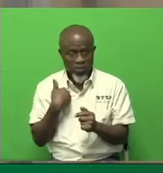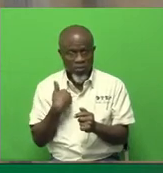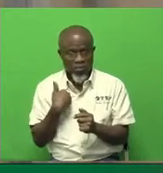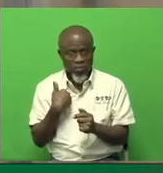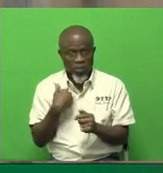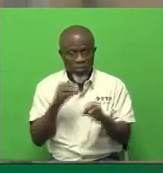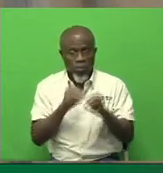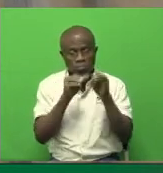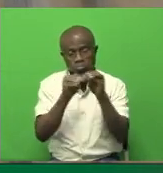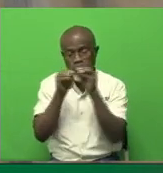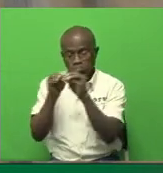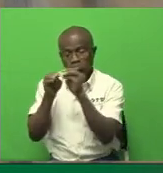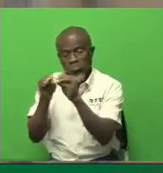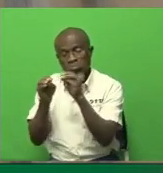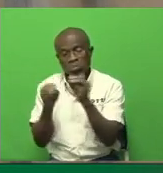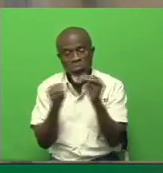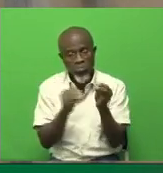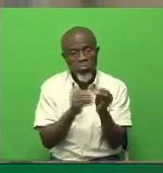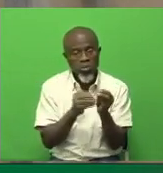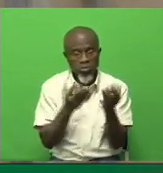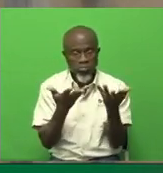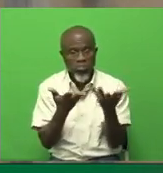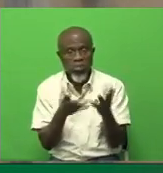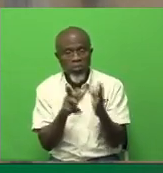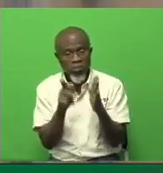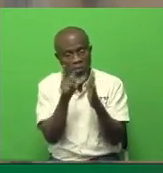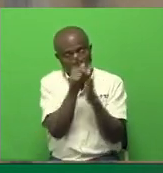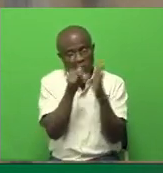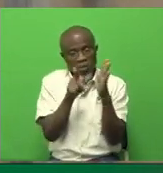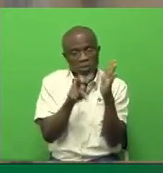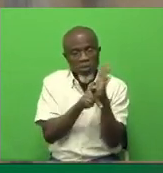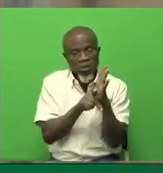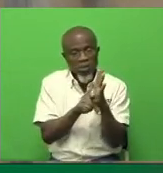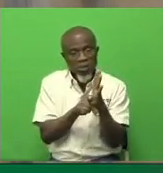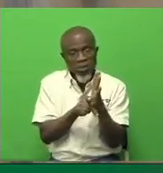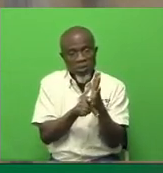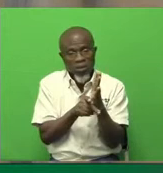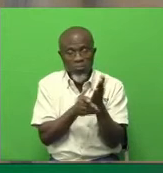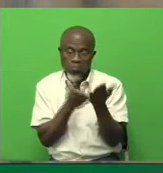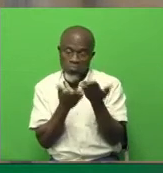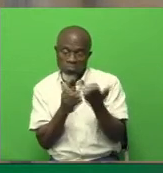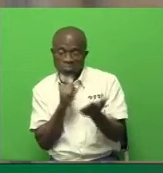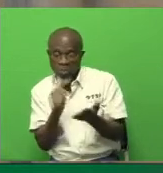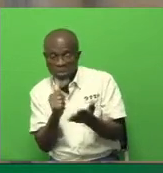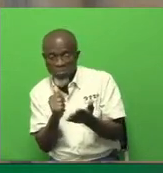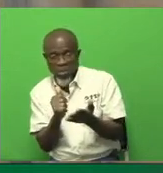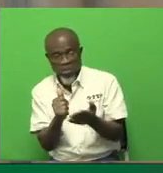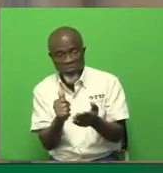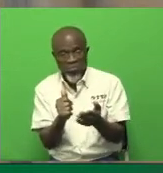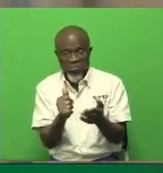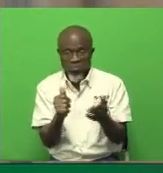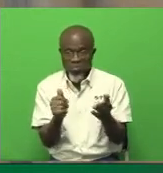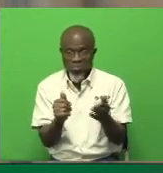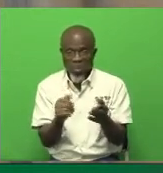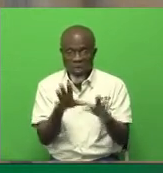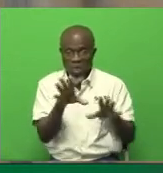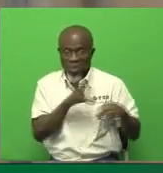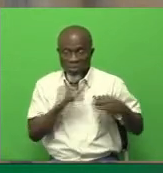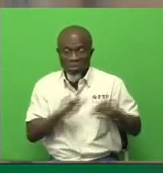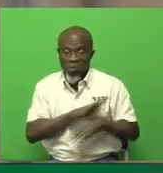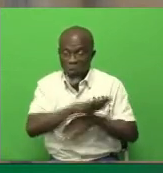fiscal measures that though necessary may not be desirable nor popular but Madam speaker